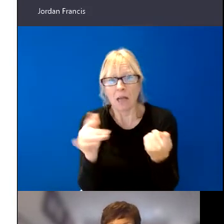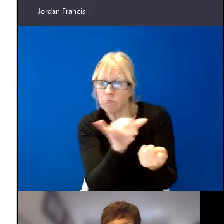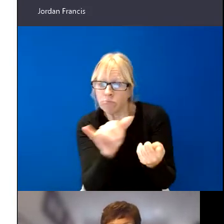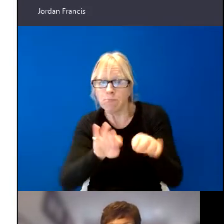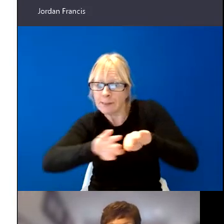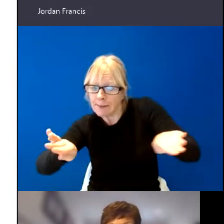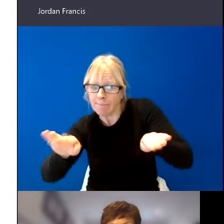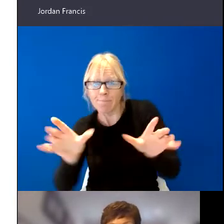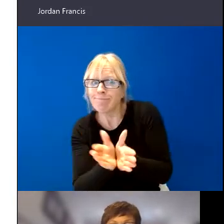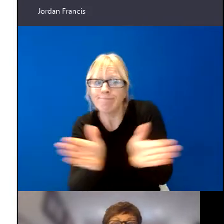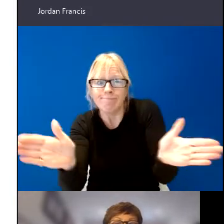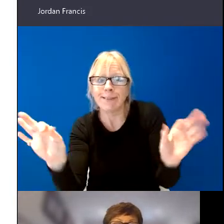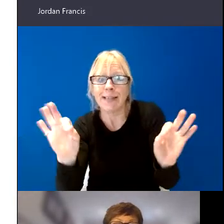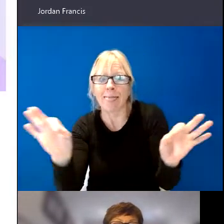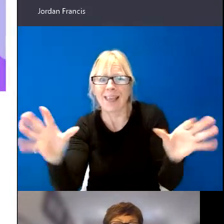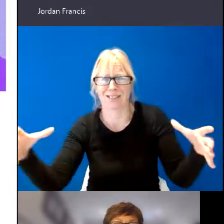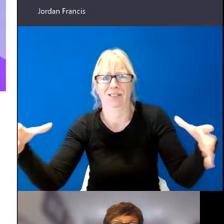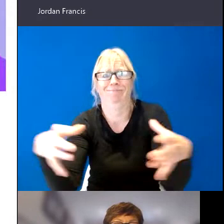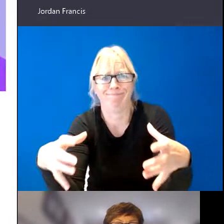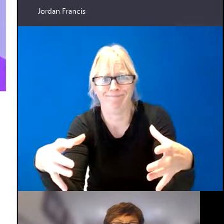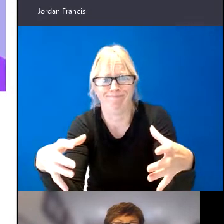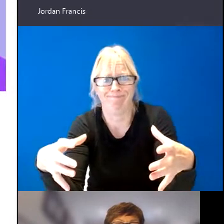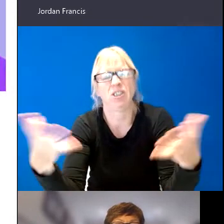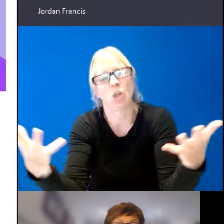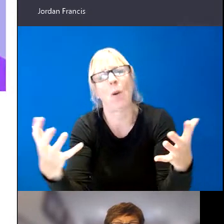we're reading them.